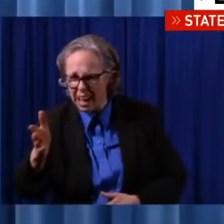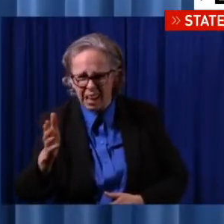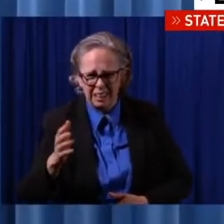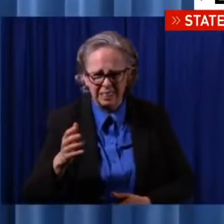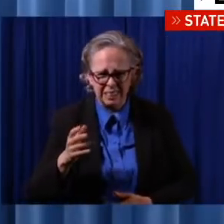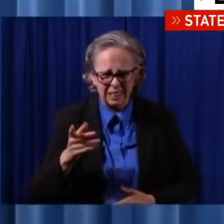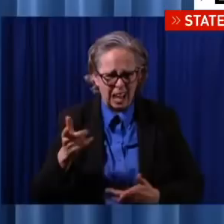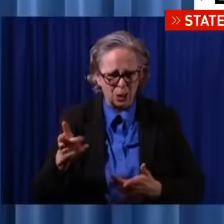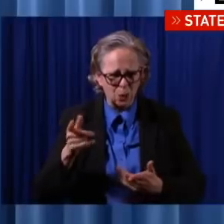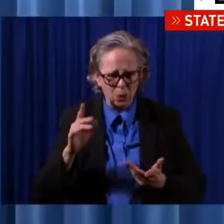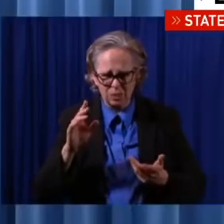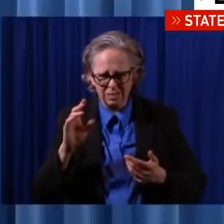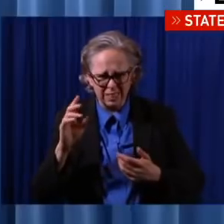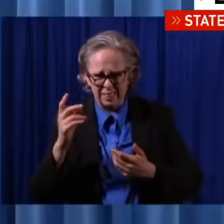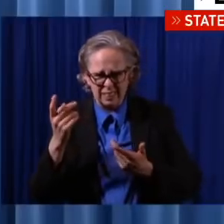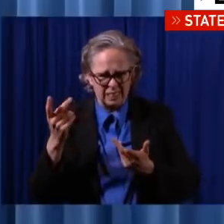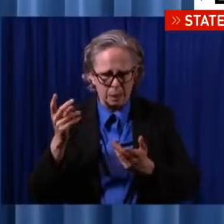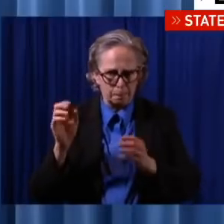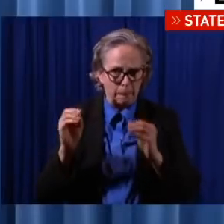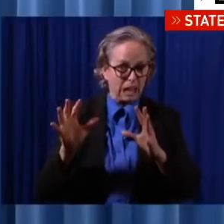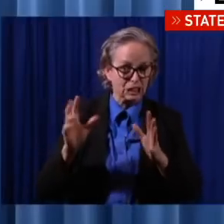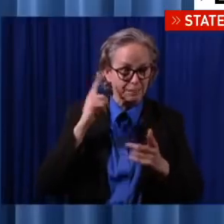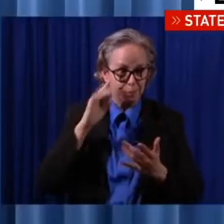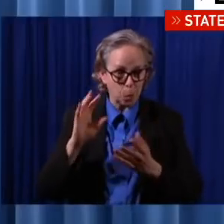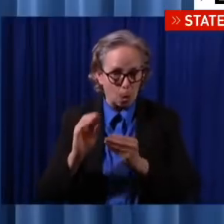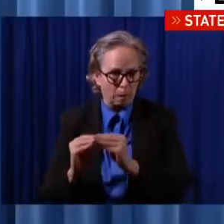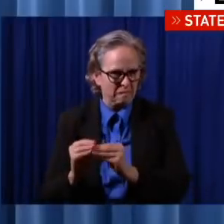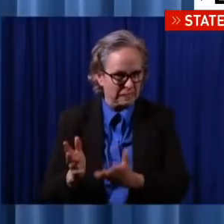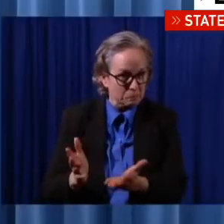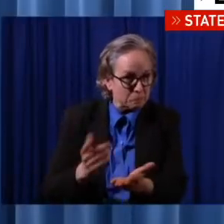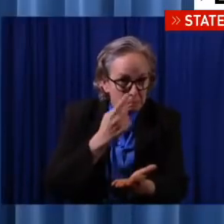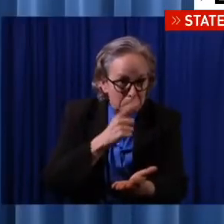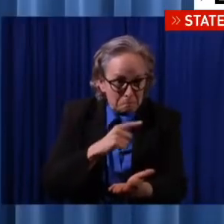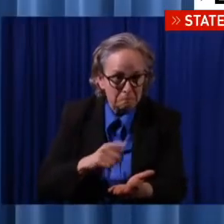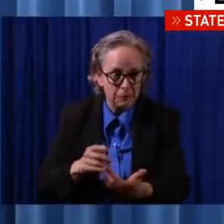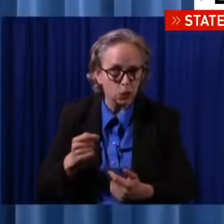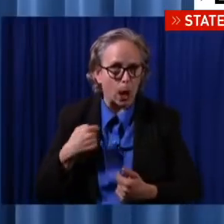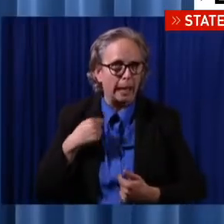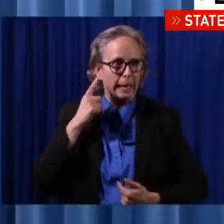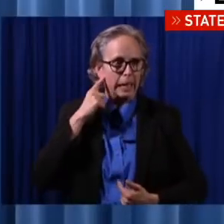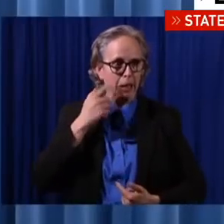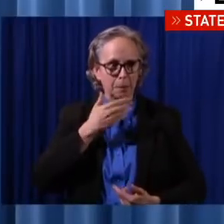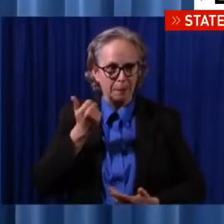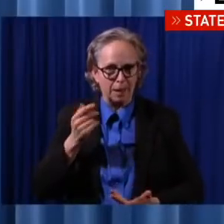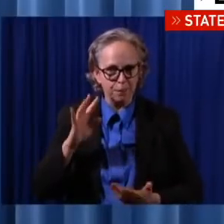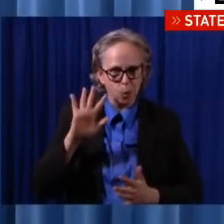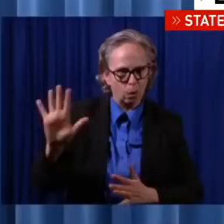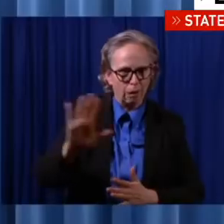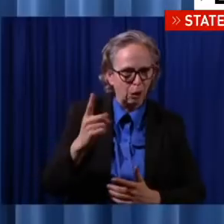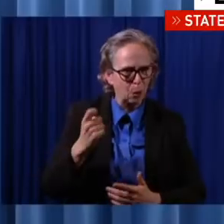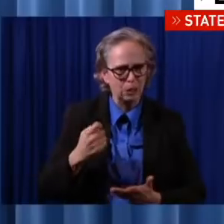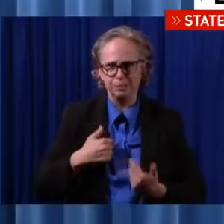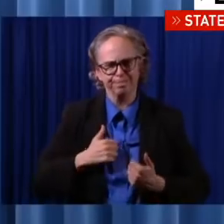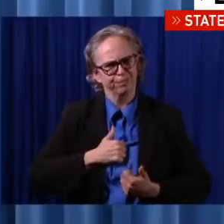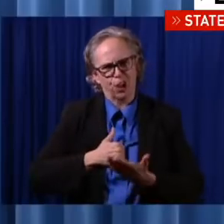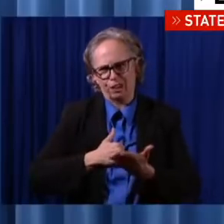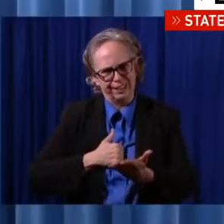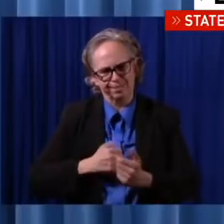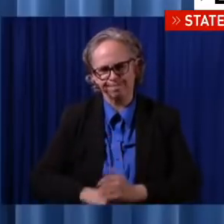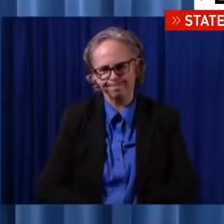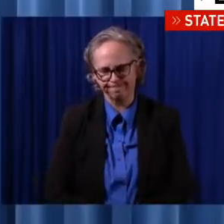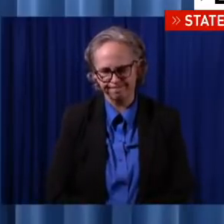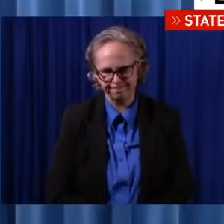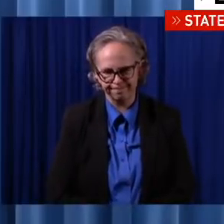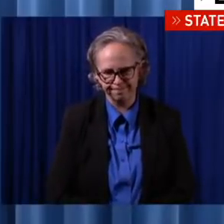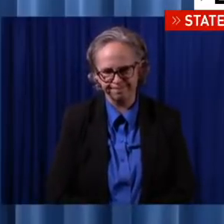his magic here to get us a better reception. So I apologize. No.